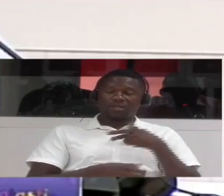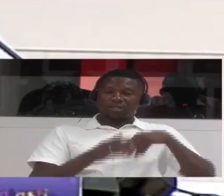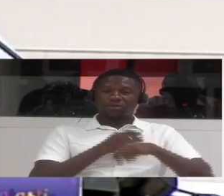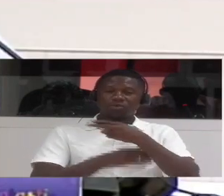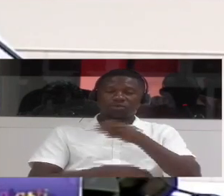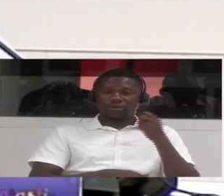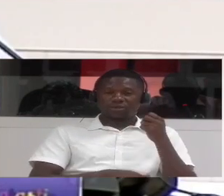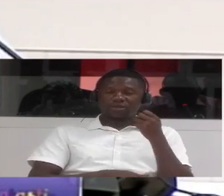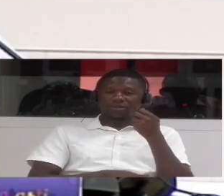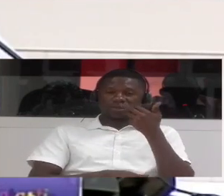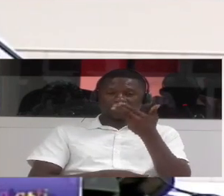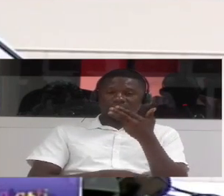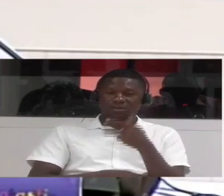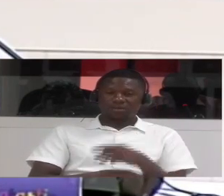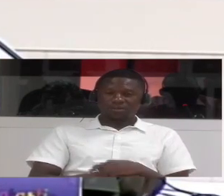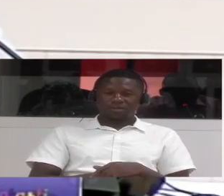Uncle Pap,